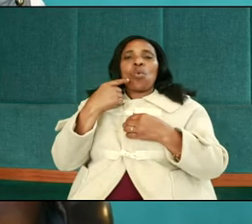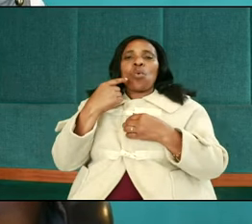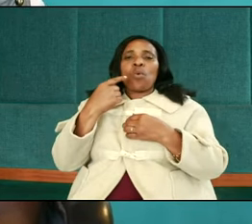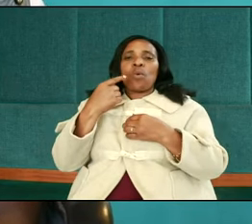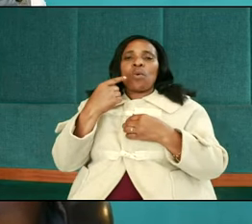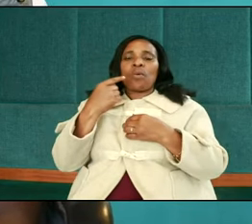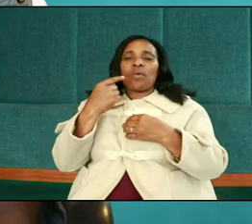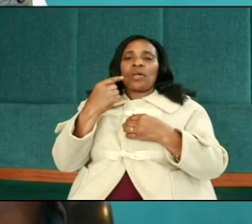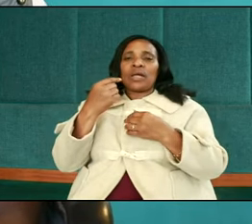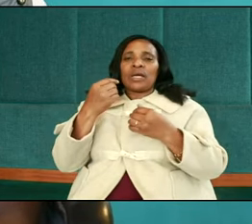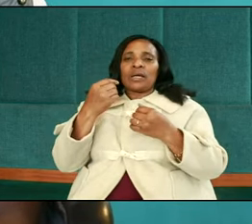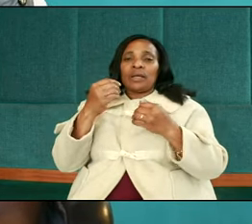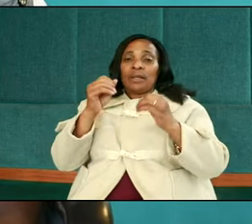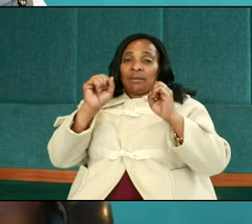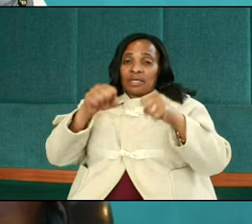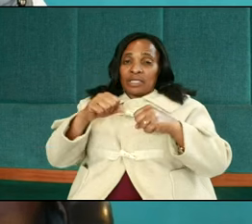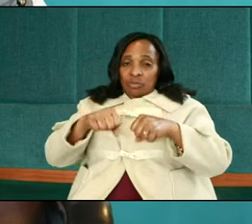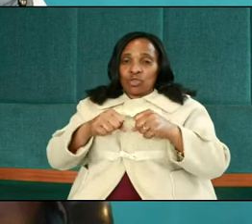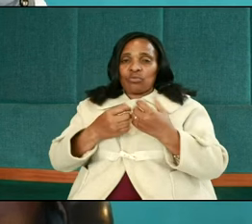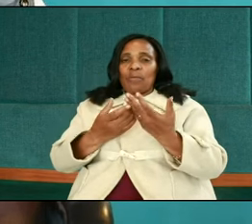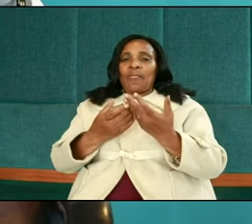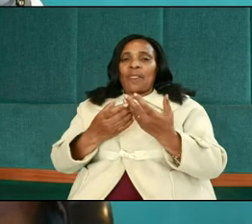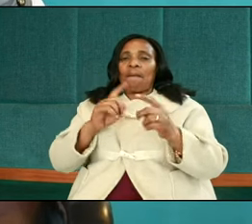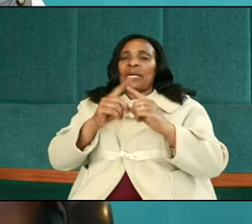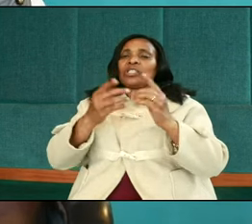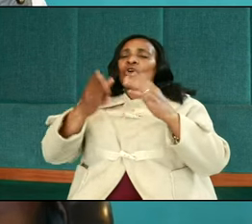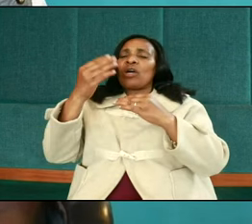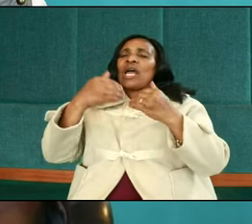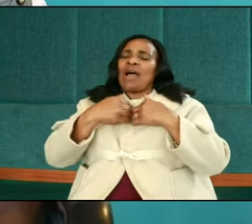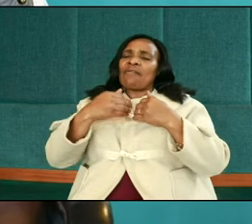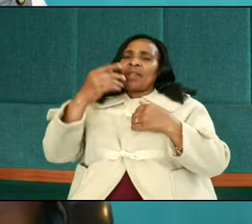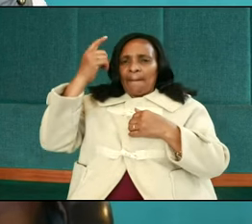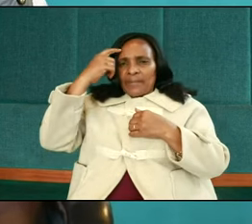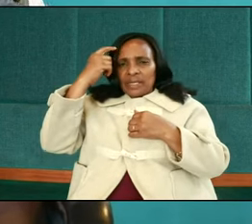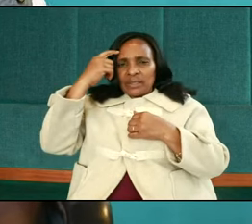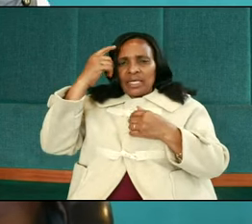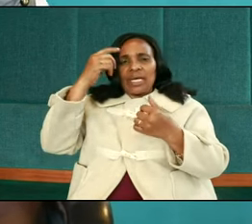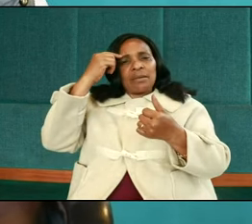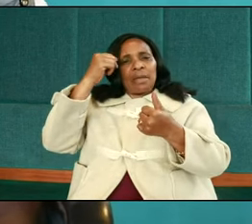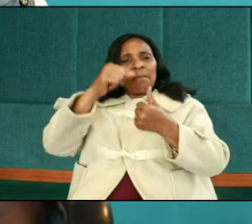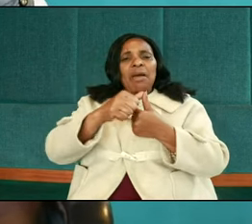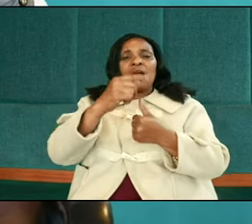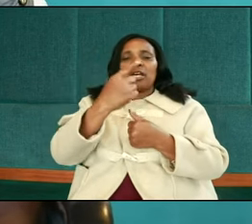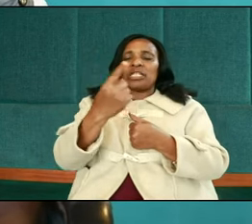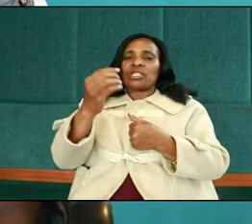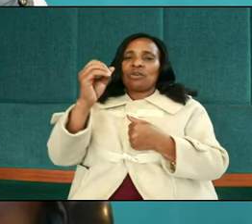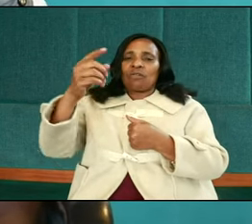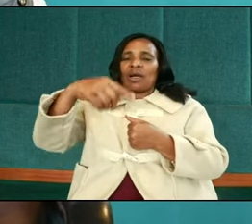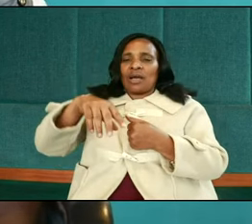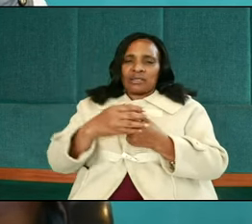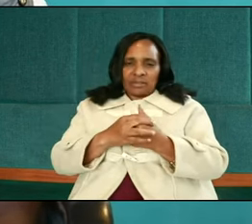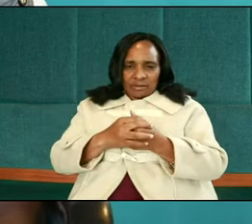But God has the ability to remember each one of us